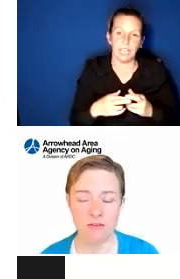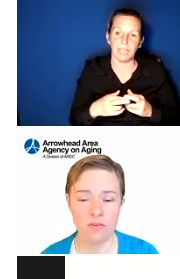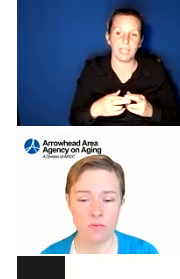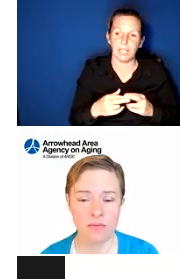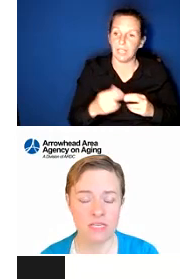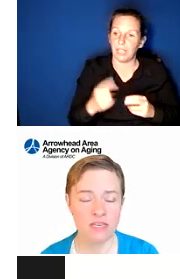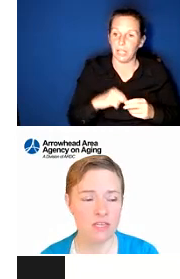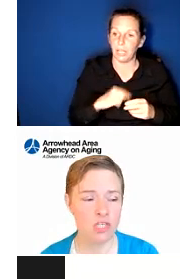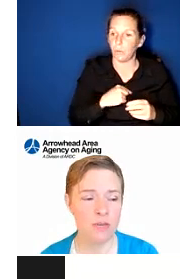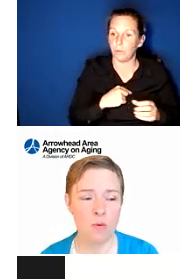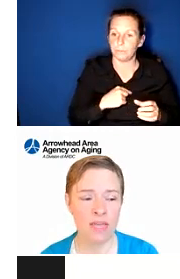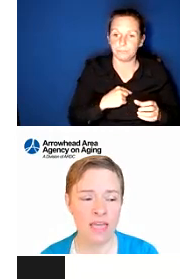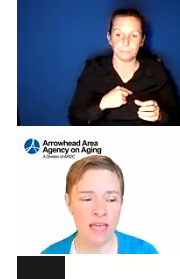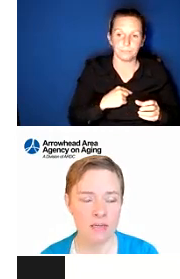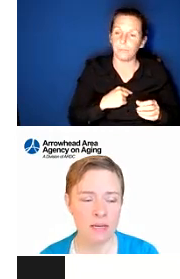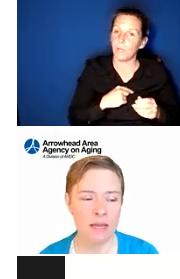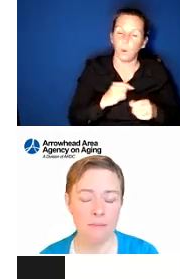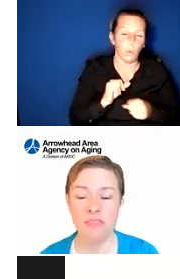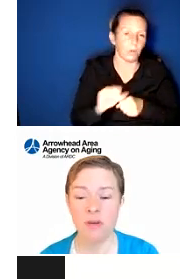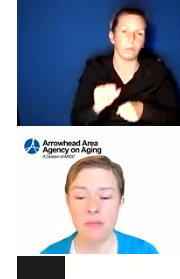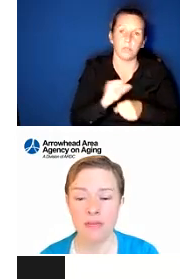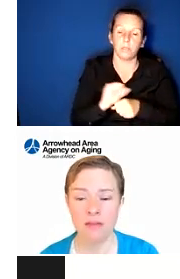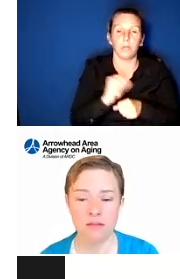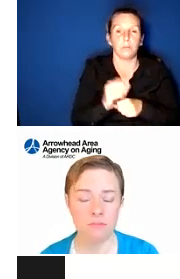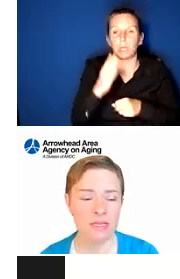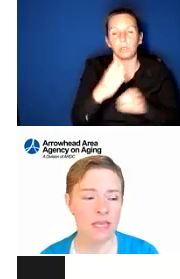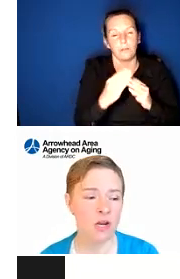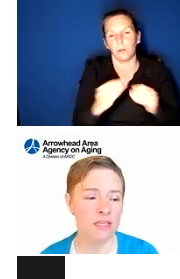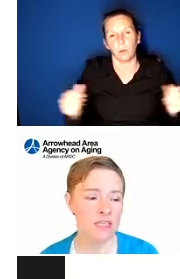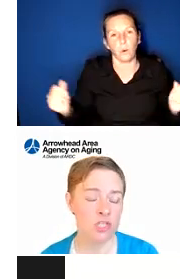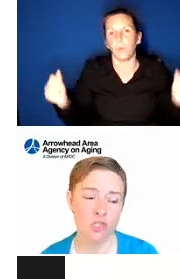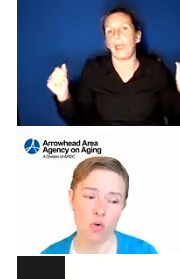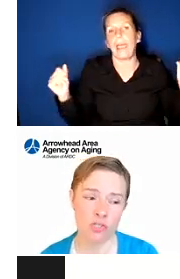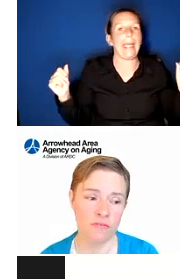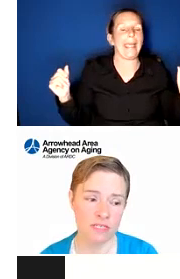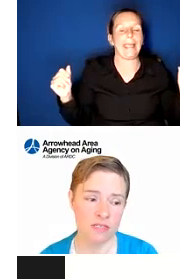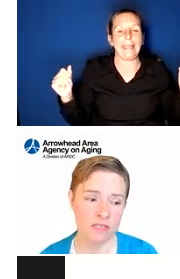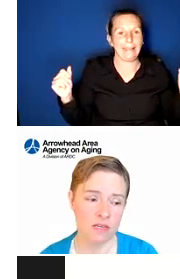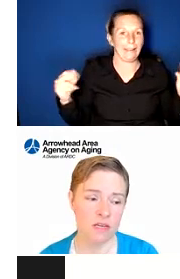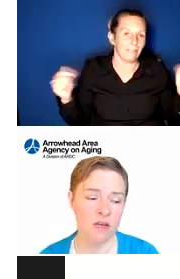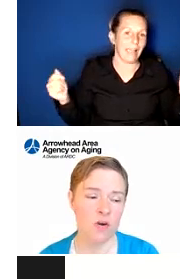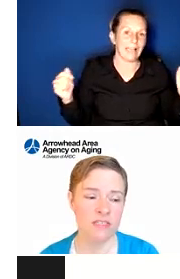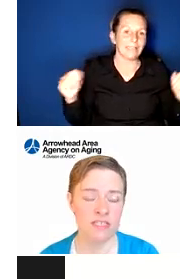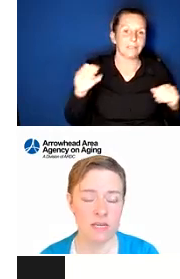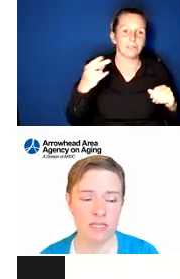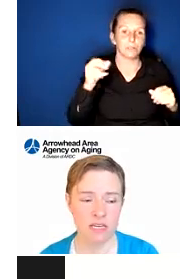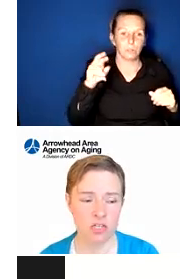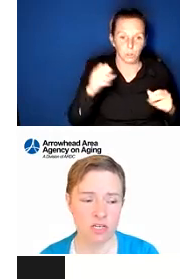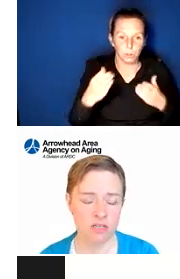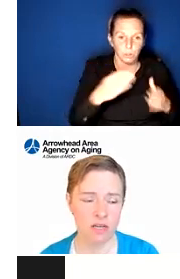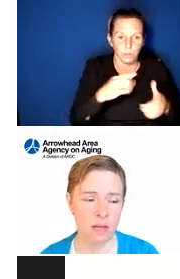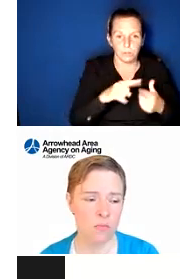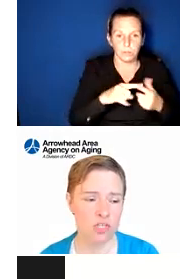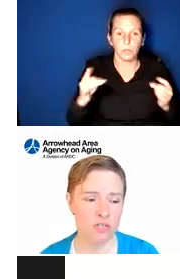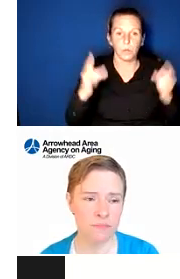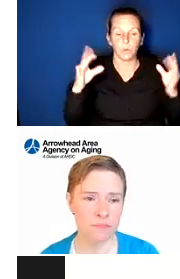taking and chipping away at, but they're big areas such as chore services, crisis